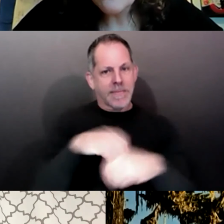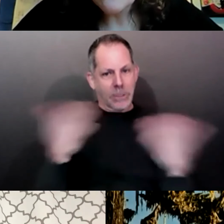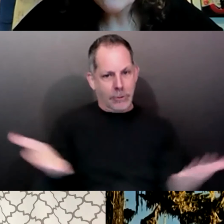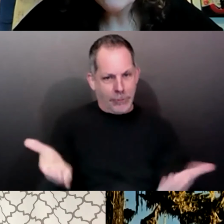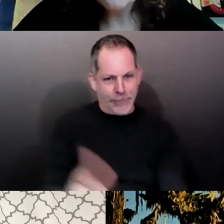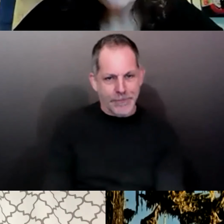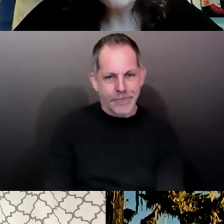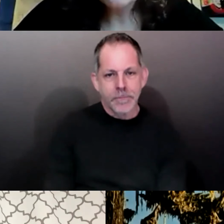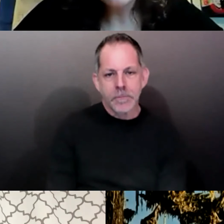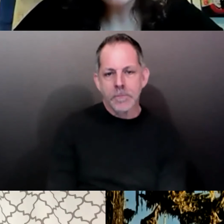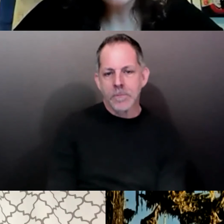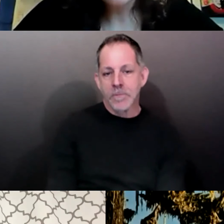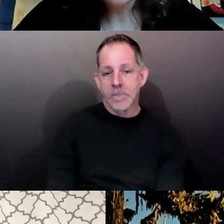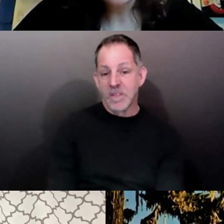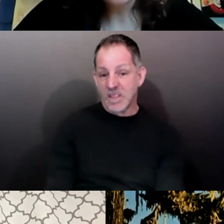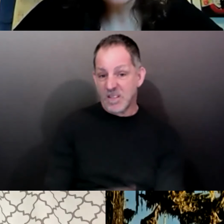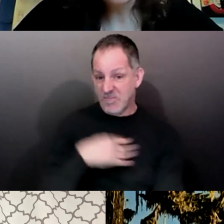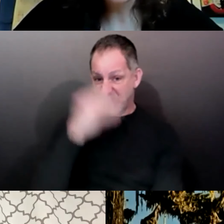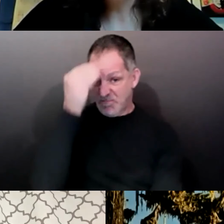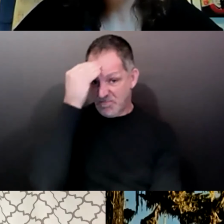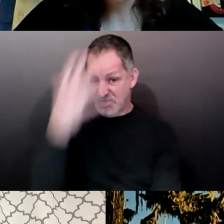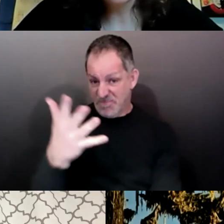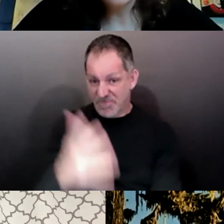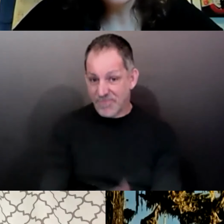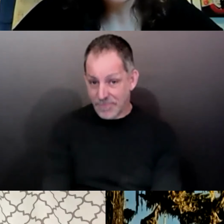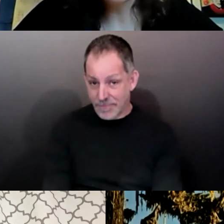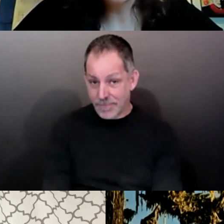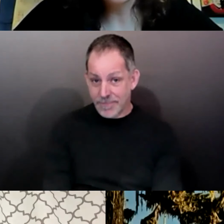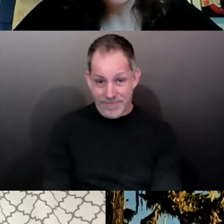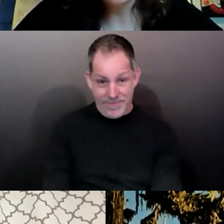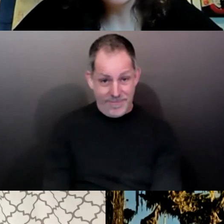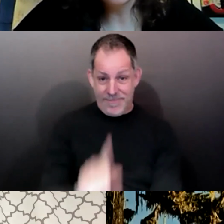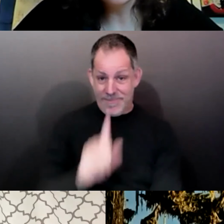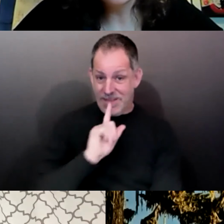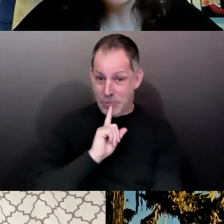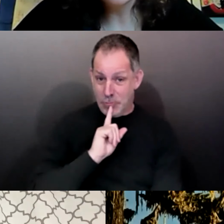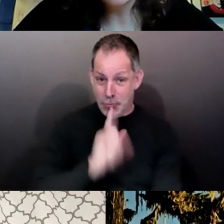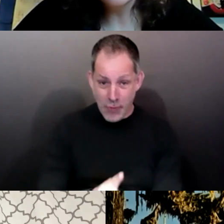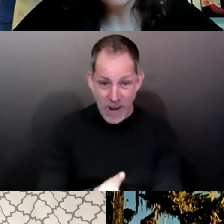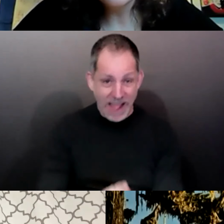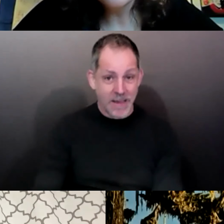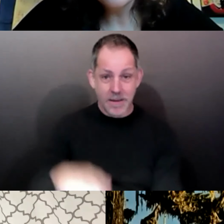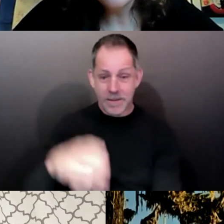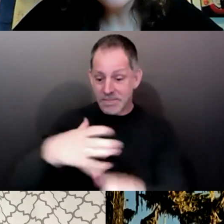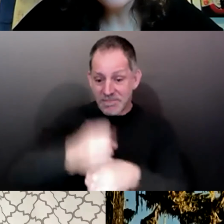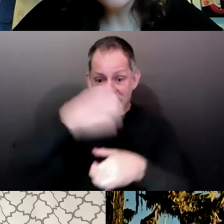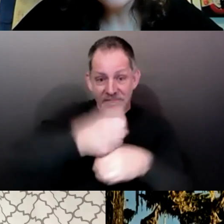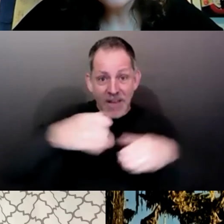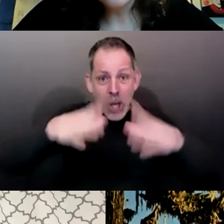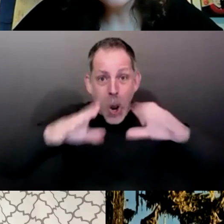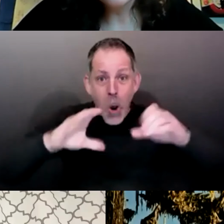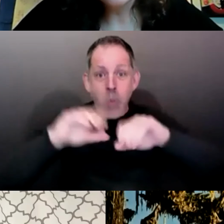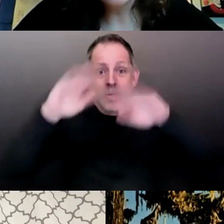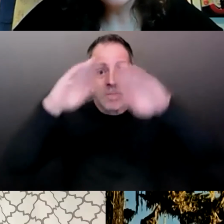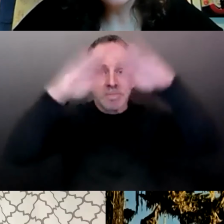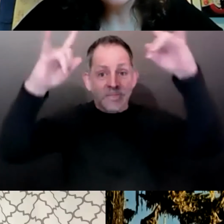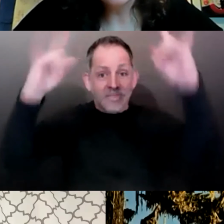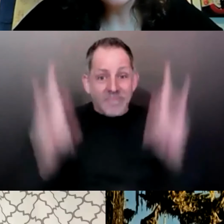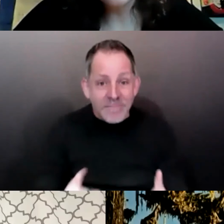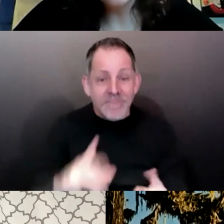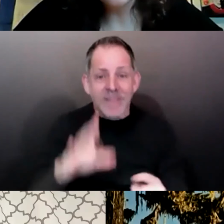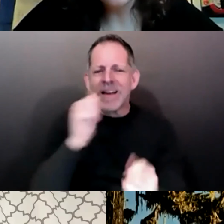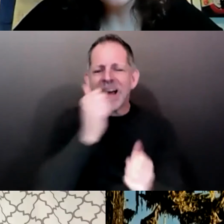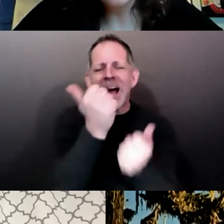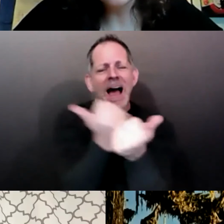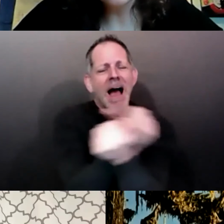literally put together, from putting out the cones, putting up the tents, sourcing umbrellas, all of that, from those people